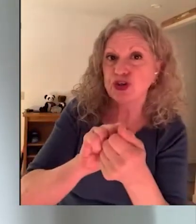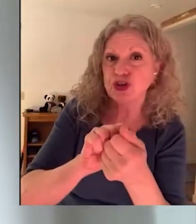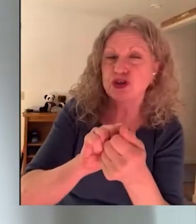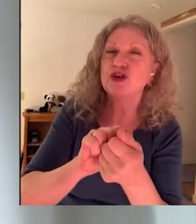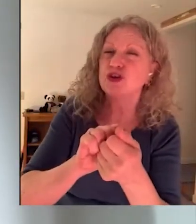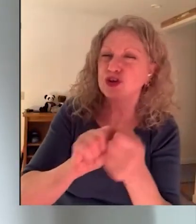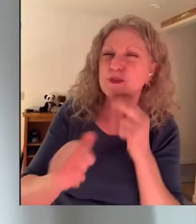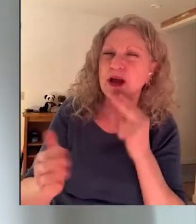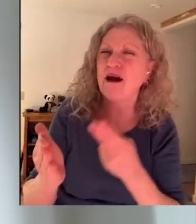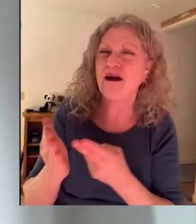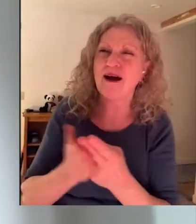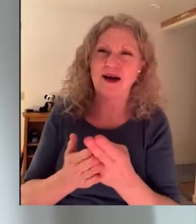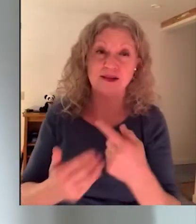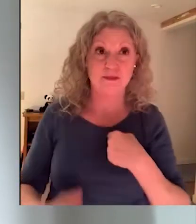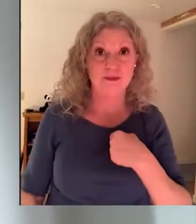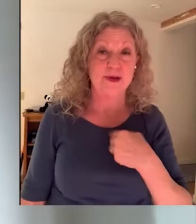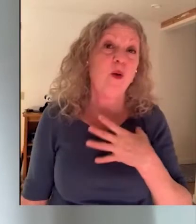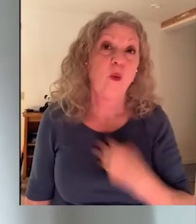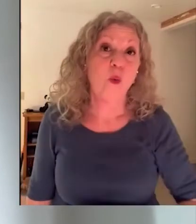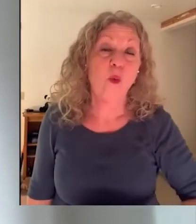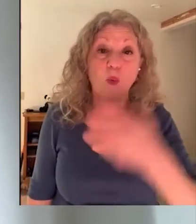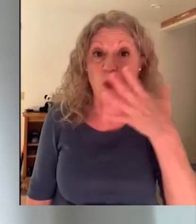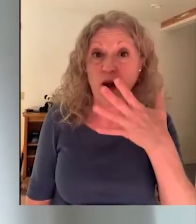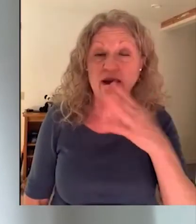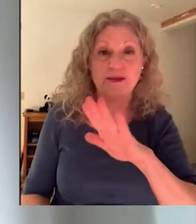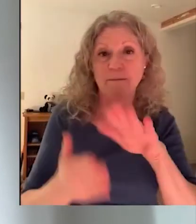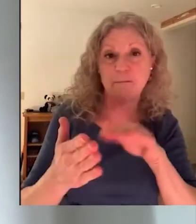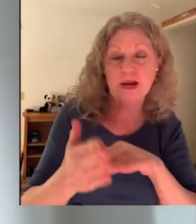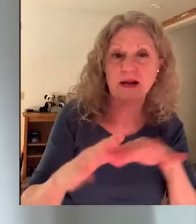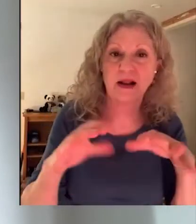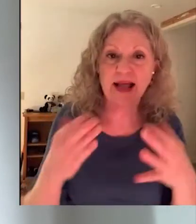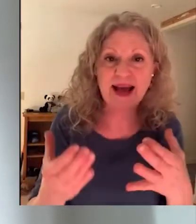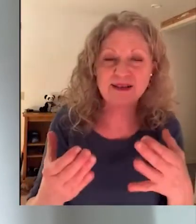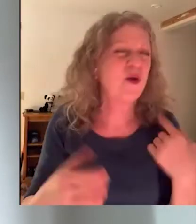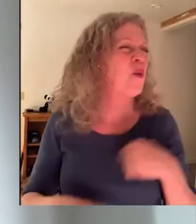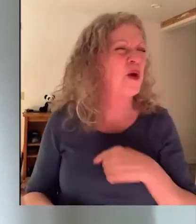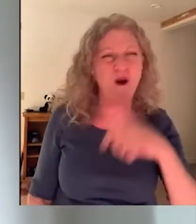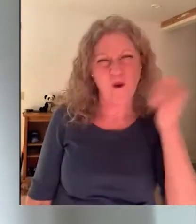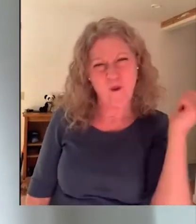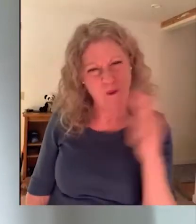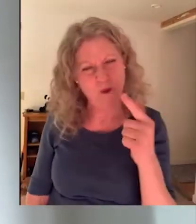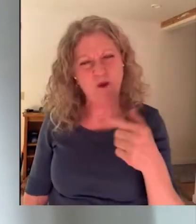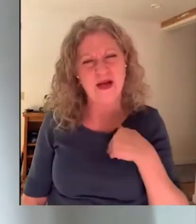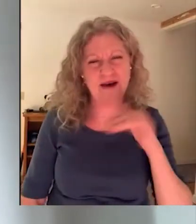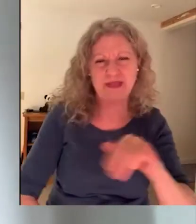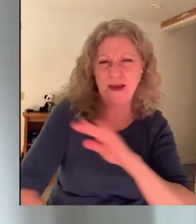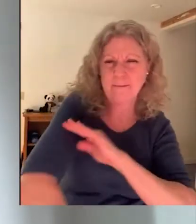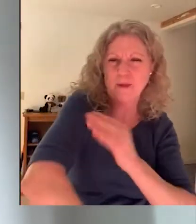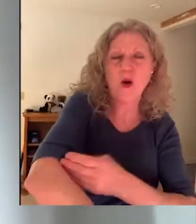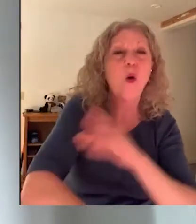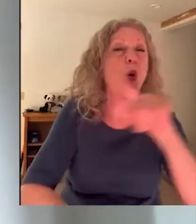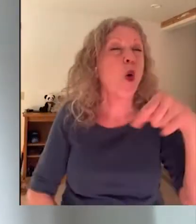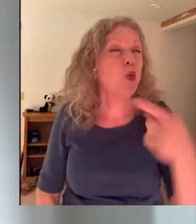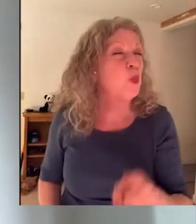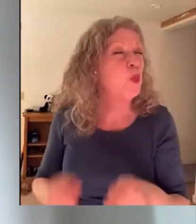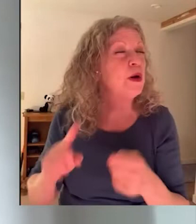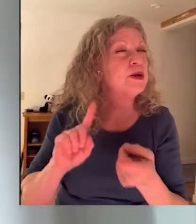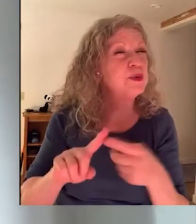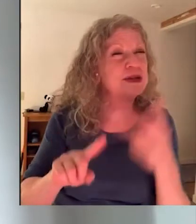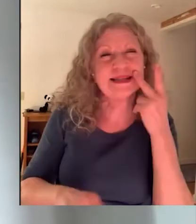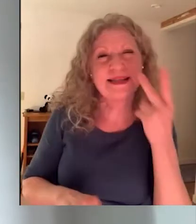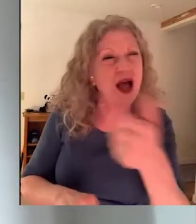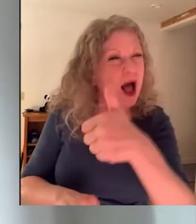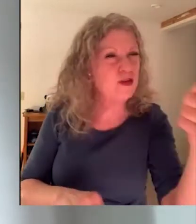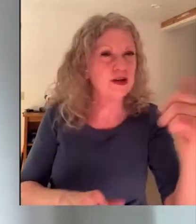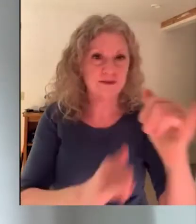white middle-class person, I have that power. We all have that power. Only when we see others as ourselves can